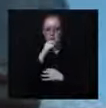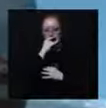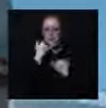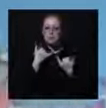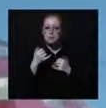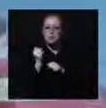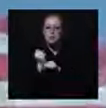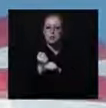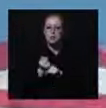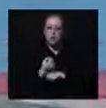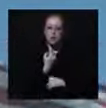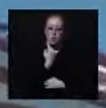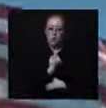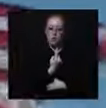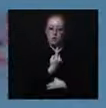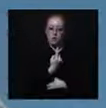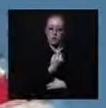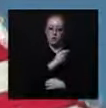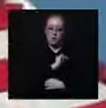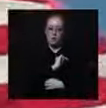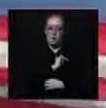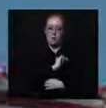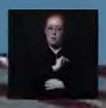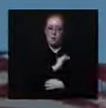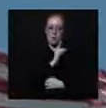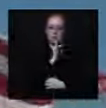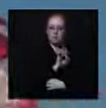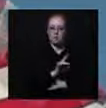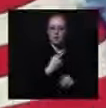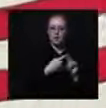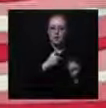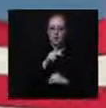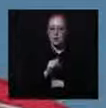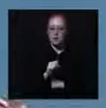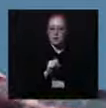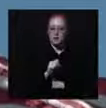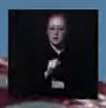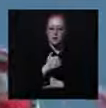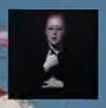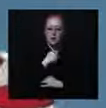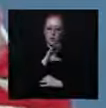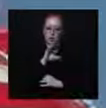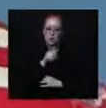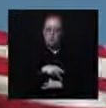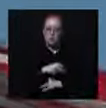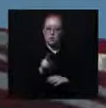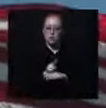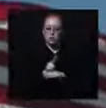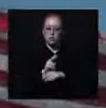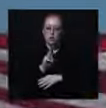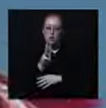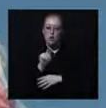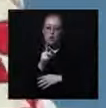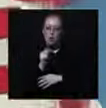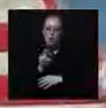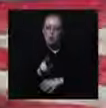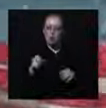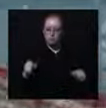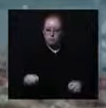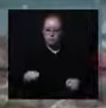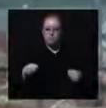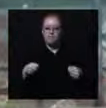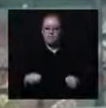baseball. One was a kid named Matthew Whaley, who's an 8-year-old in Kansas, and he has cerebral palsy. He uses a walker. He wanted